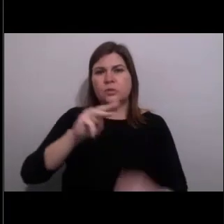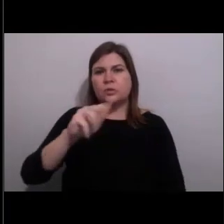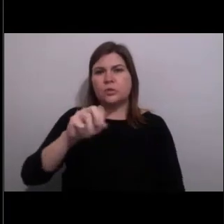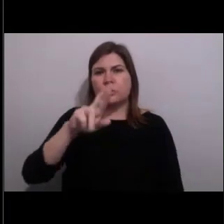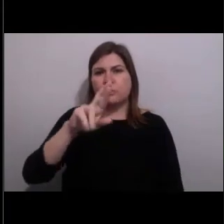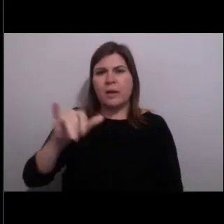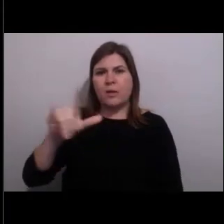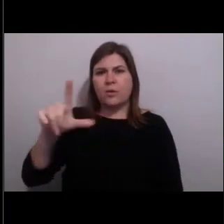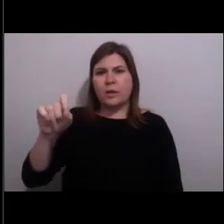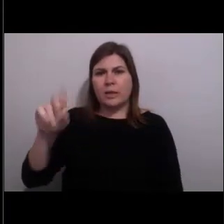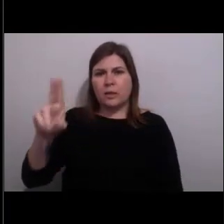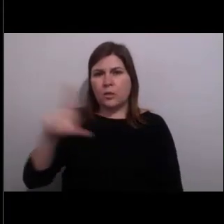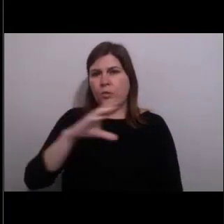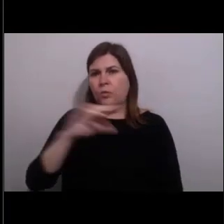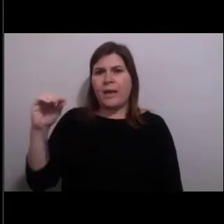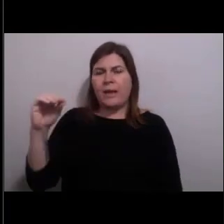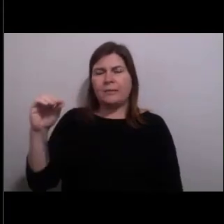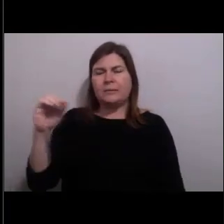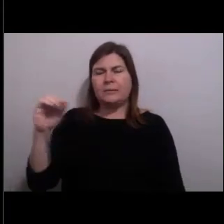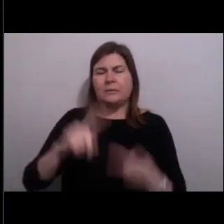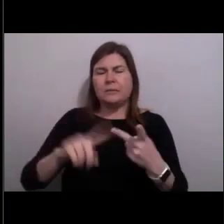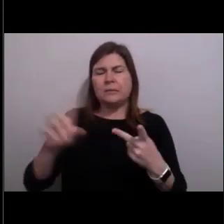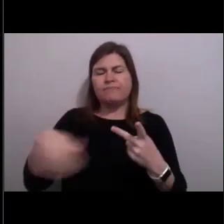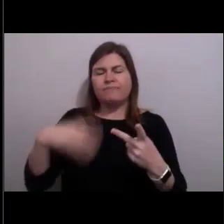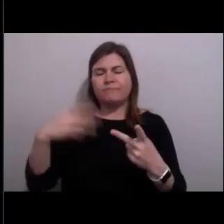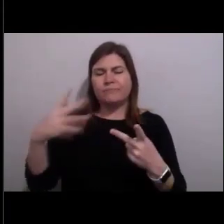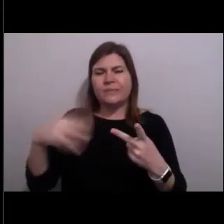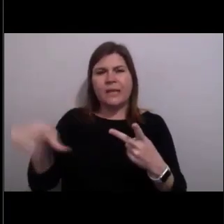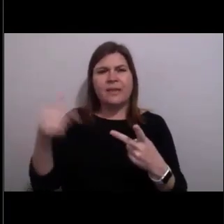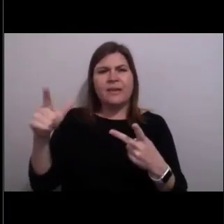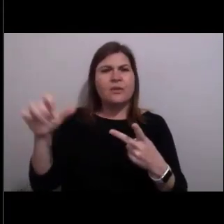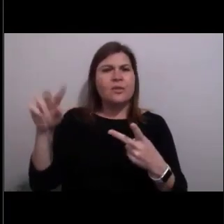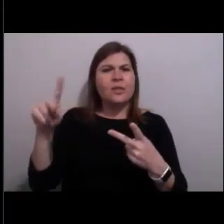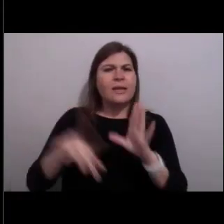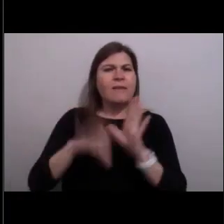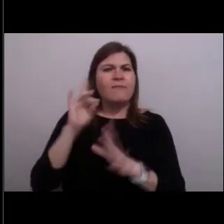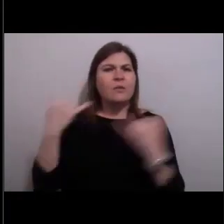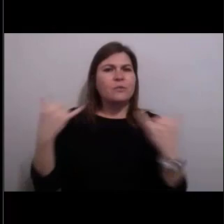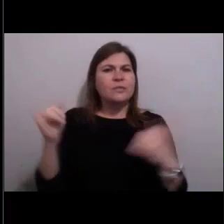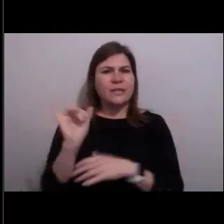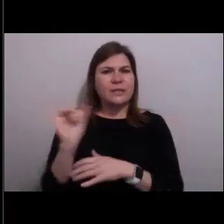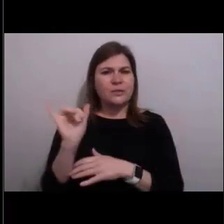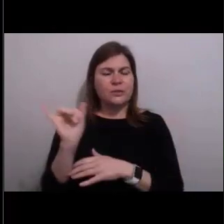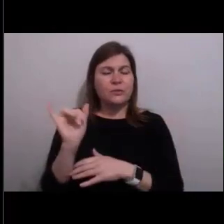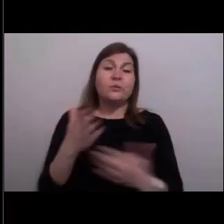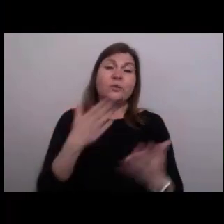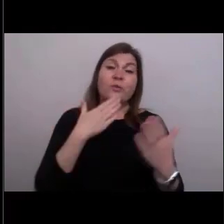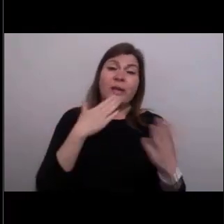something else I came across just today that might be useful to people. So thank you very much.